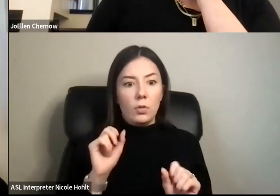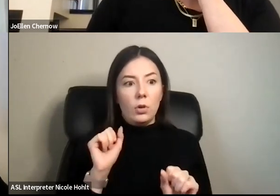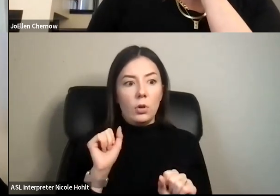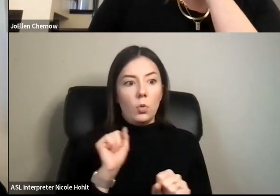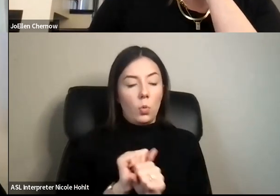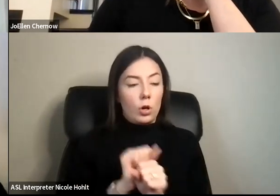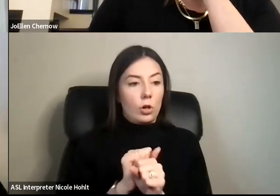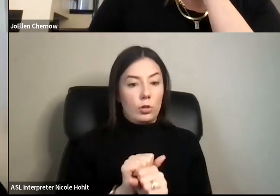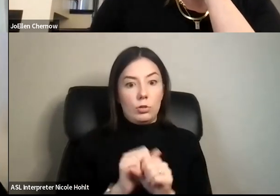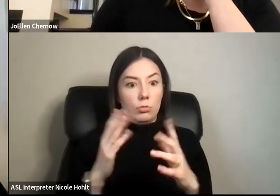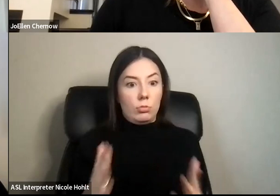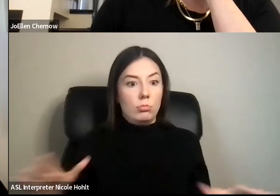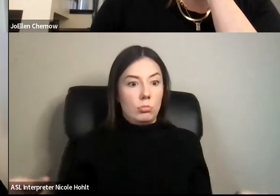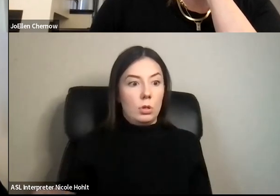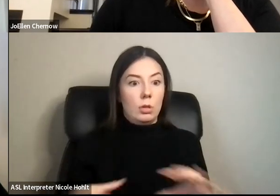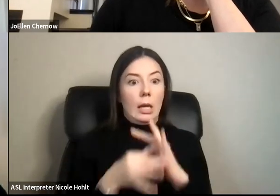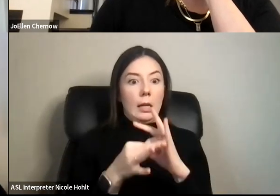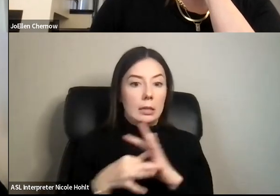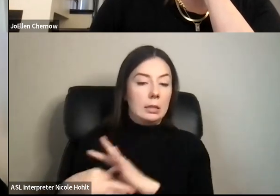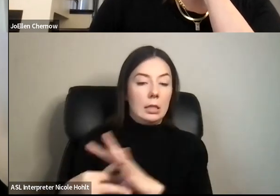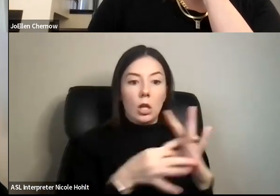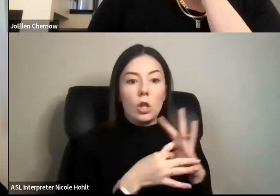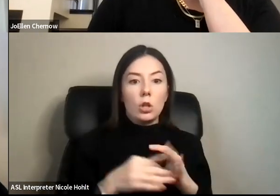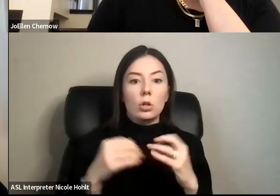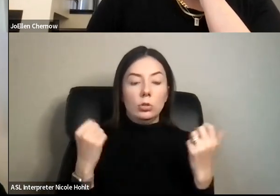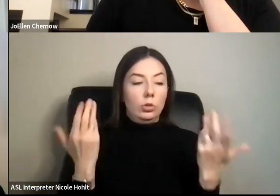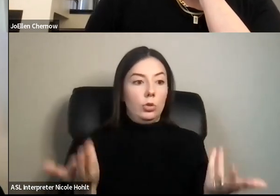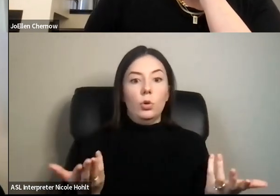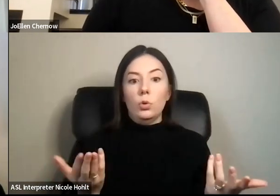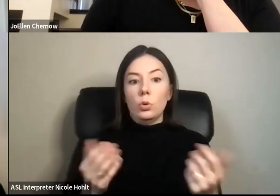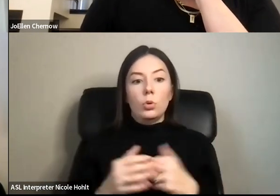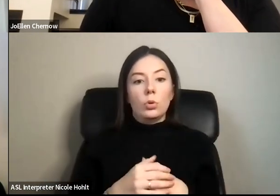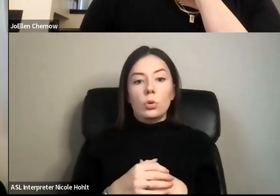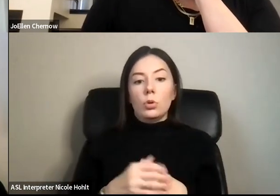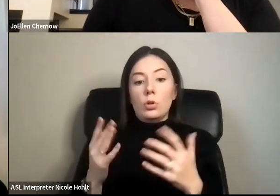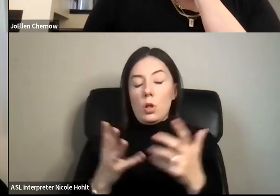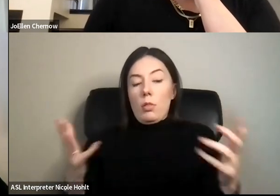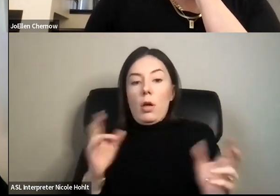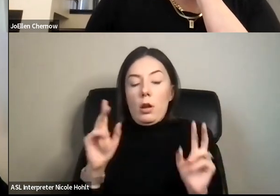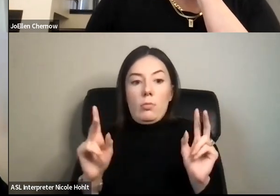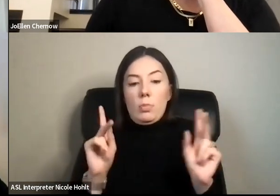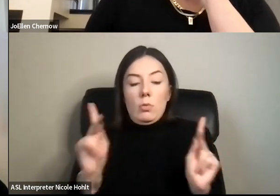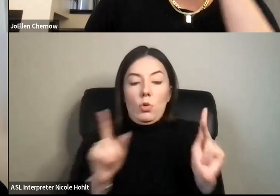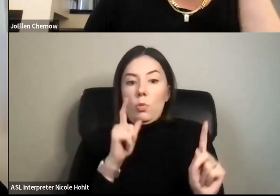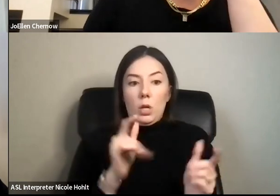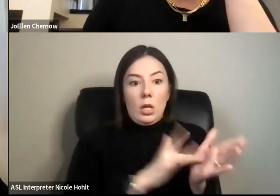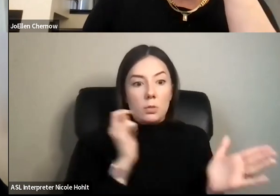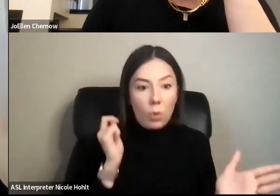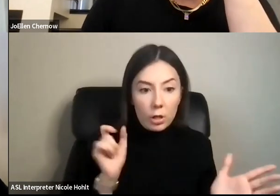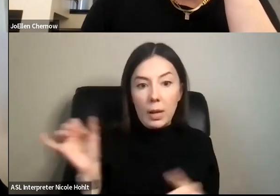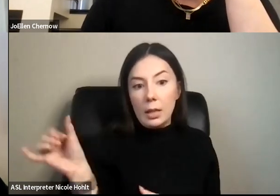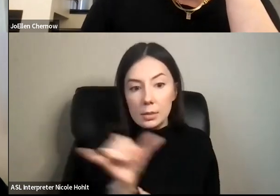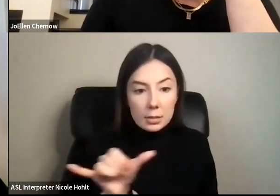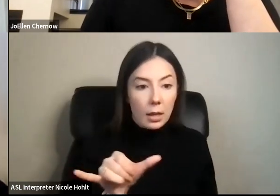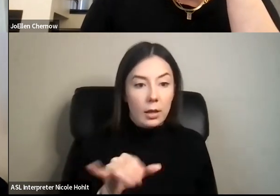about folks that have been exploited by these same entities that we're talking about, by